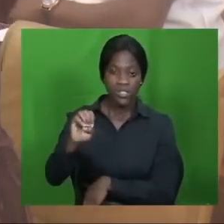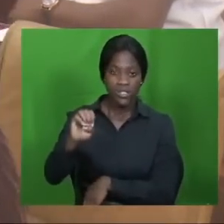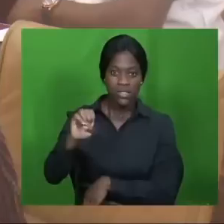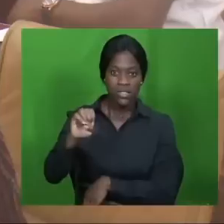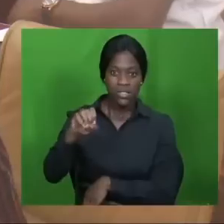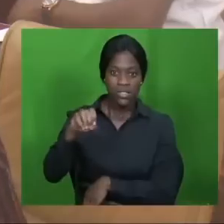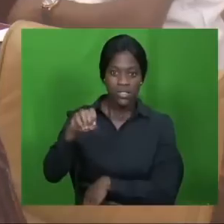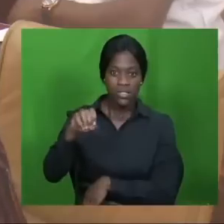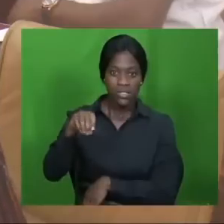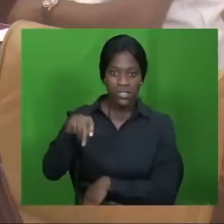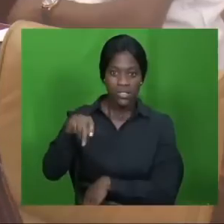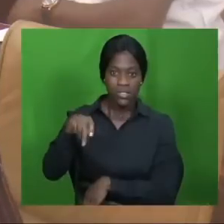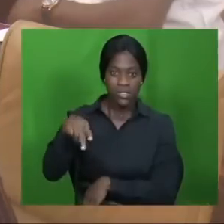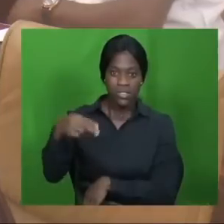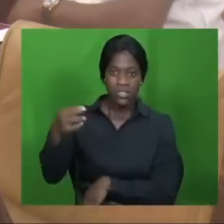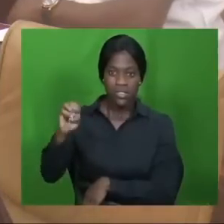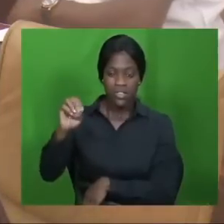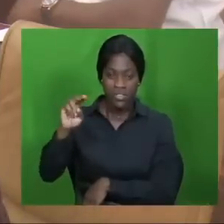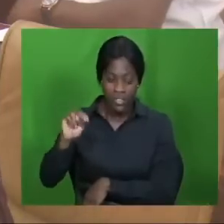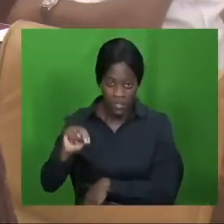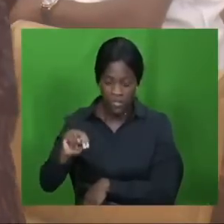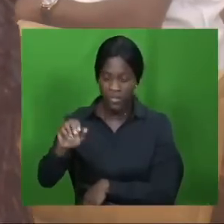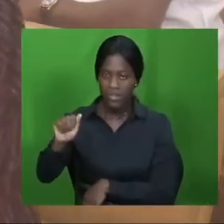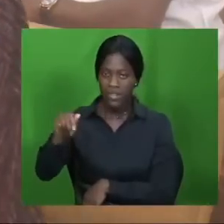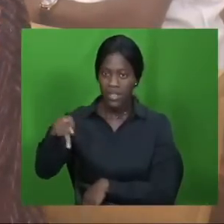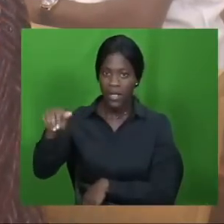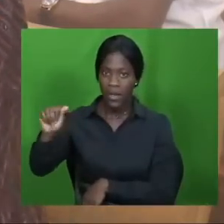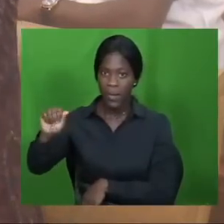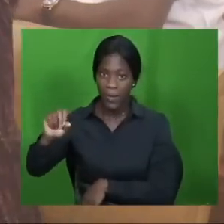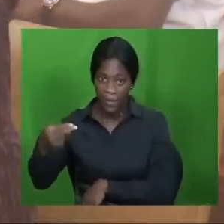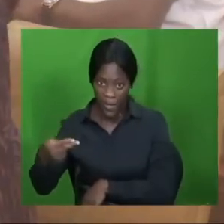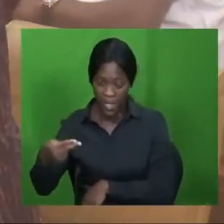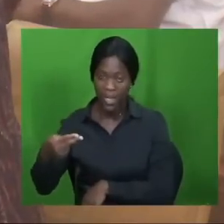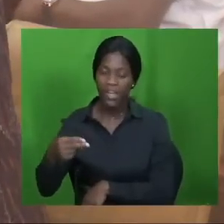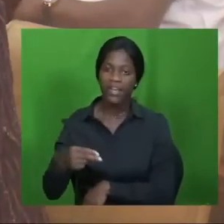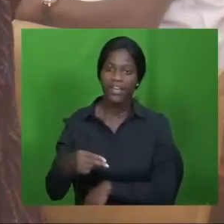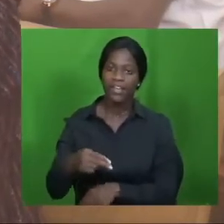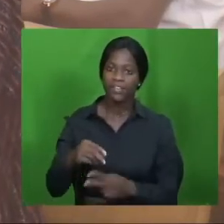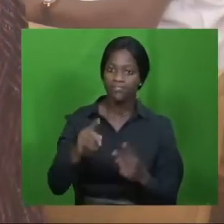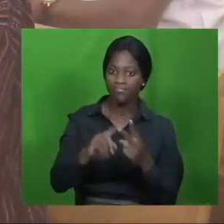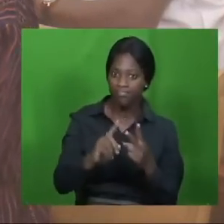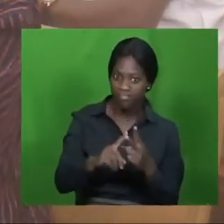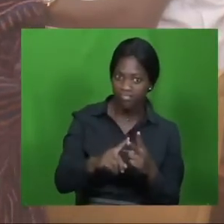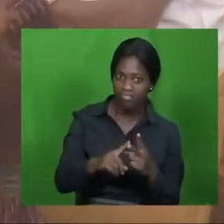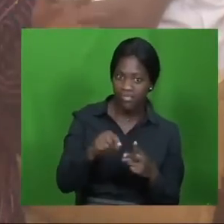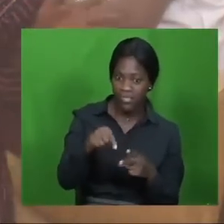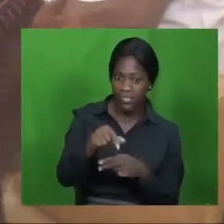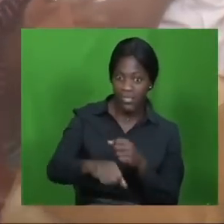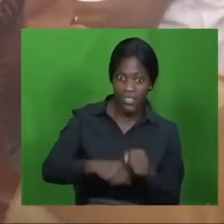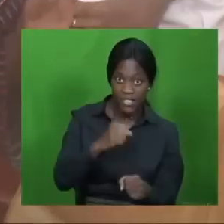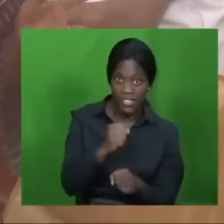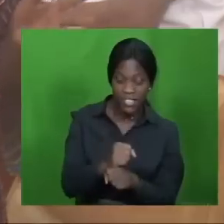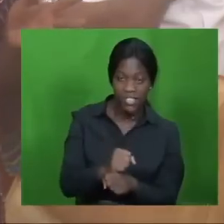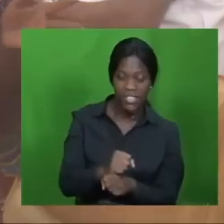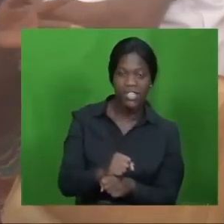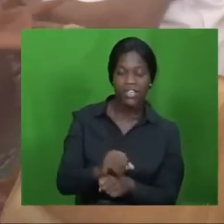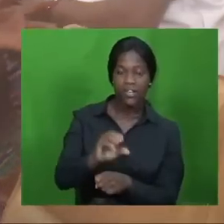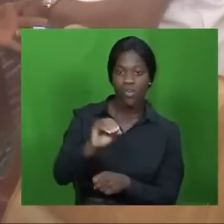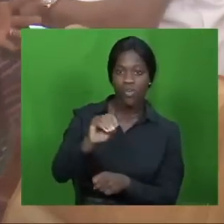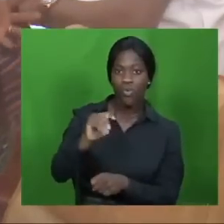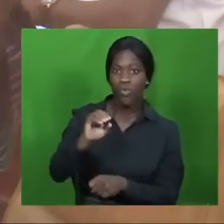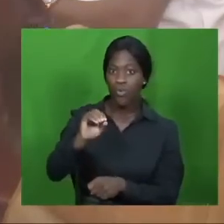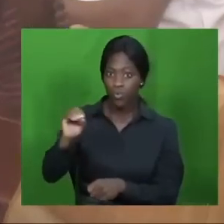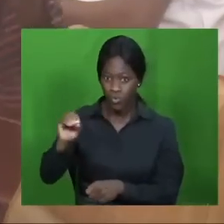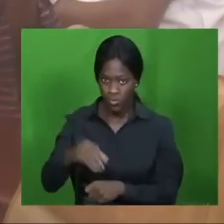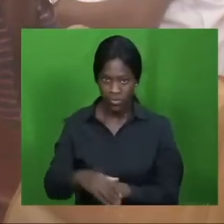did not progress beyond the group stage. We have to look at that scenario. Now, take 2010, South